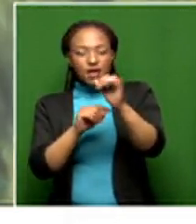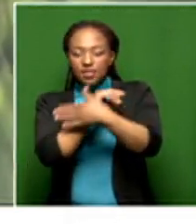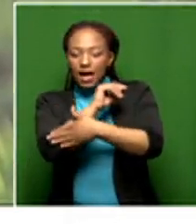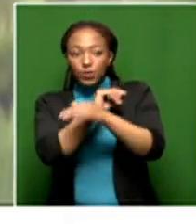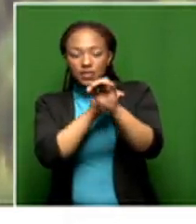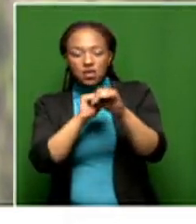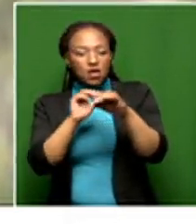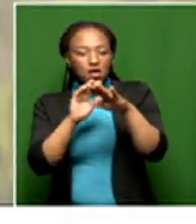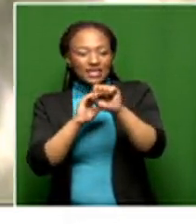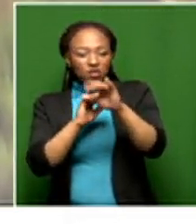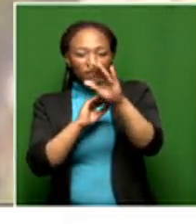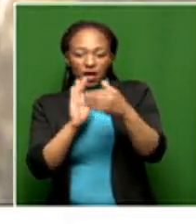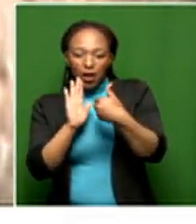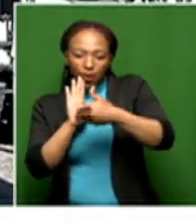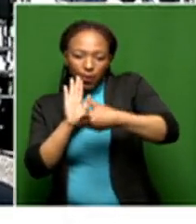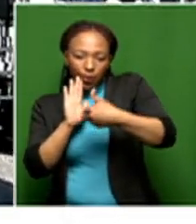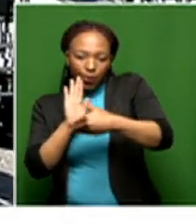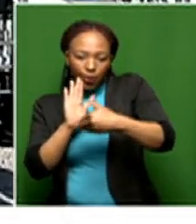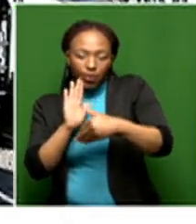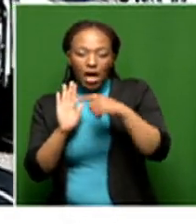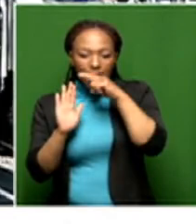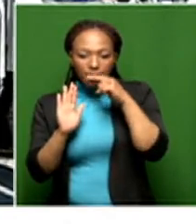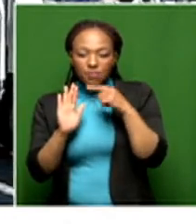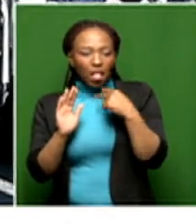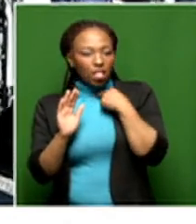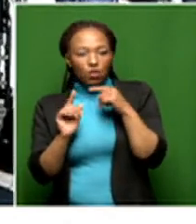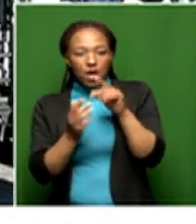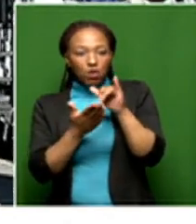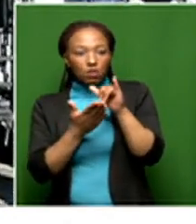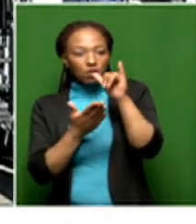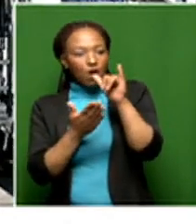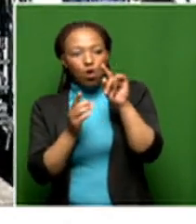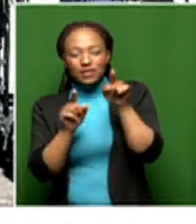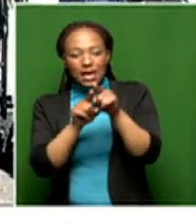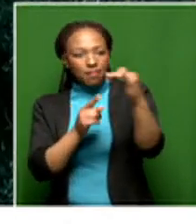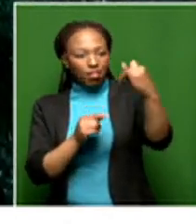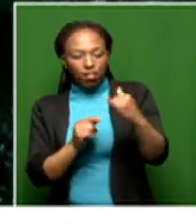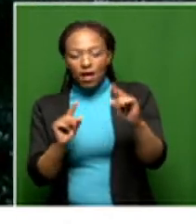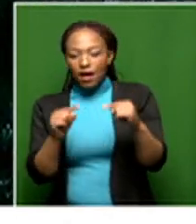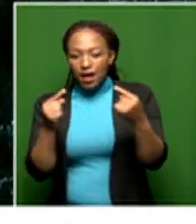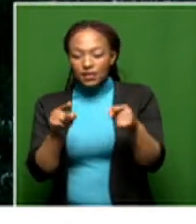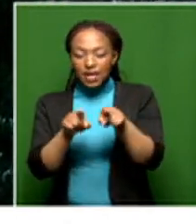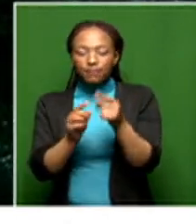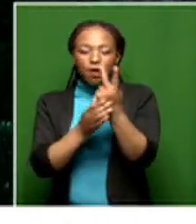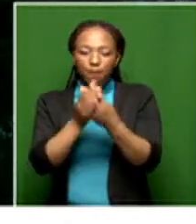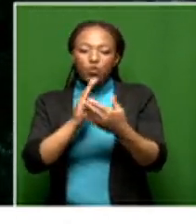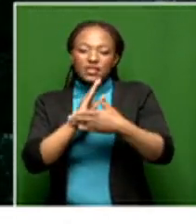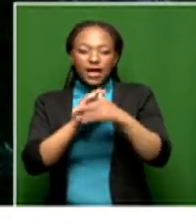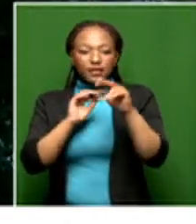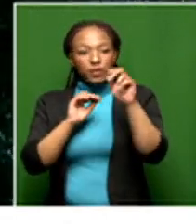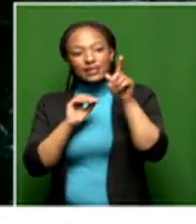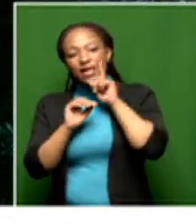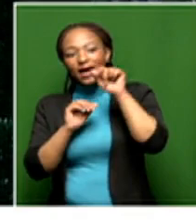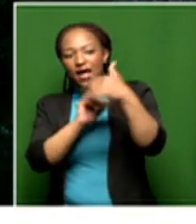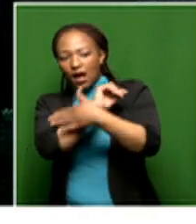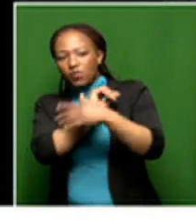matter how open we are. The citizens won't be able to travel to our country. So you've got to look at it on both sides all of the time. And as you rightfully